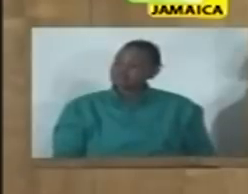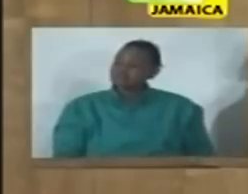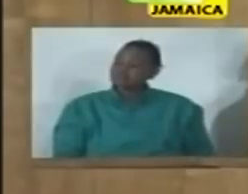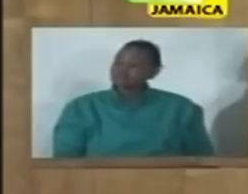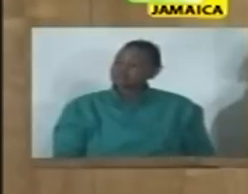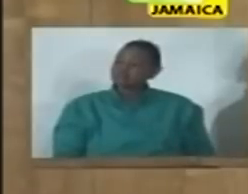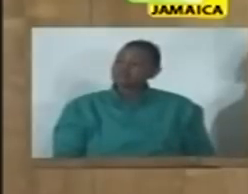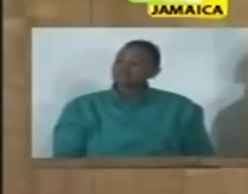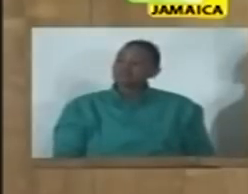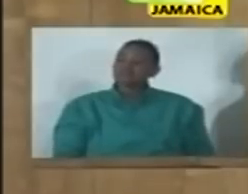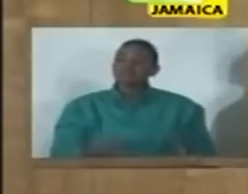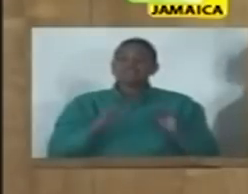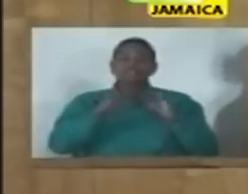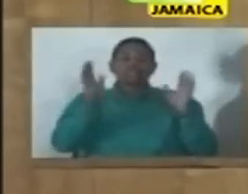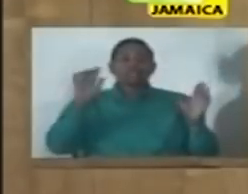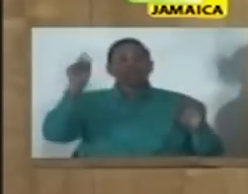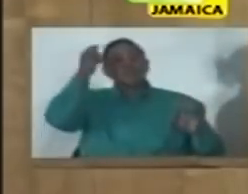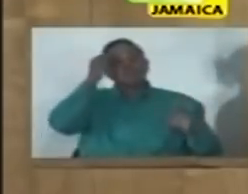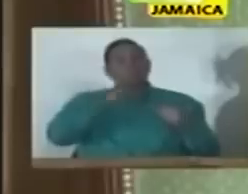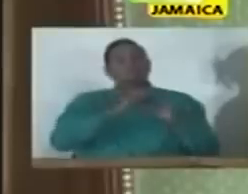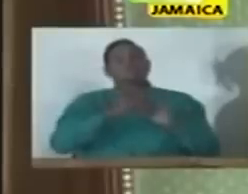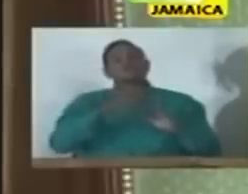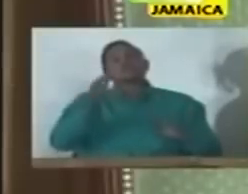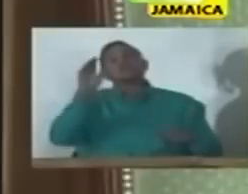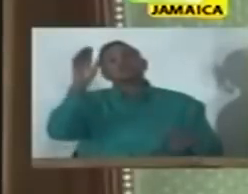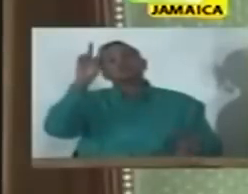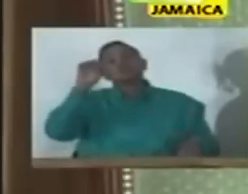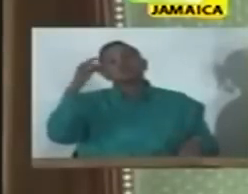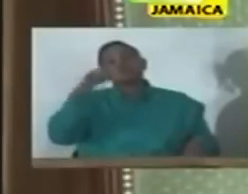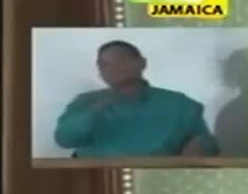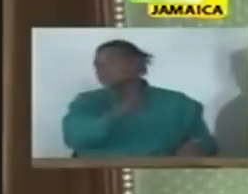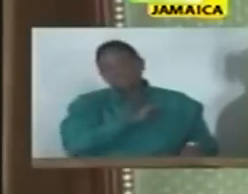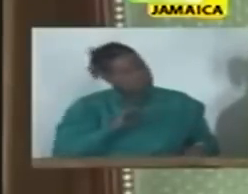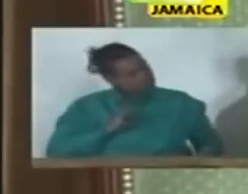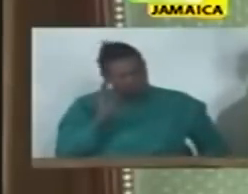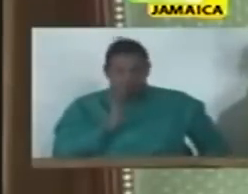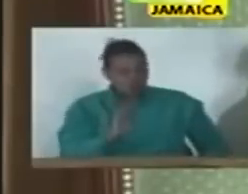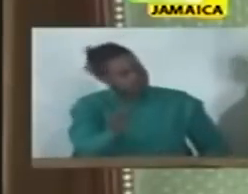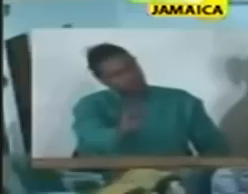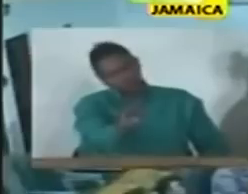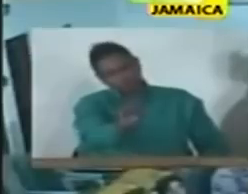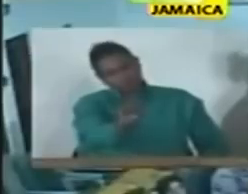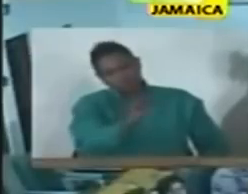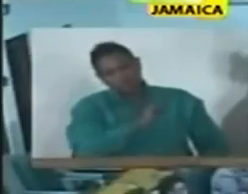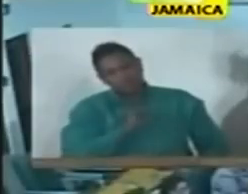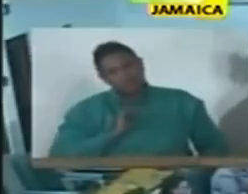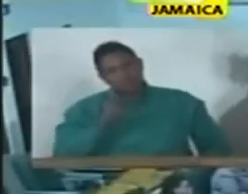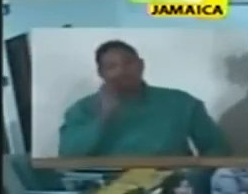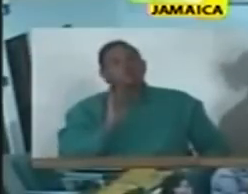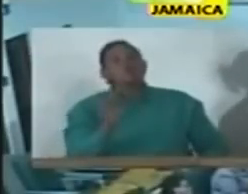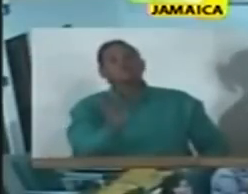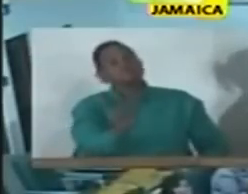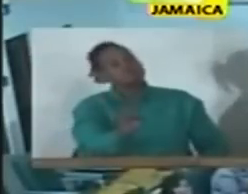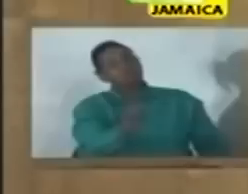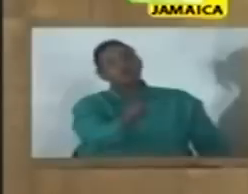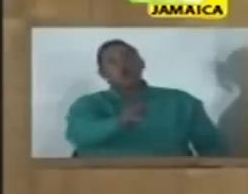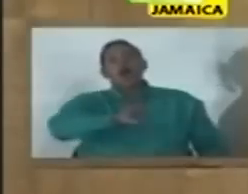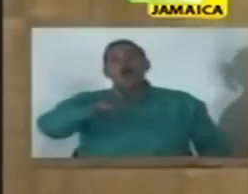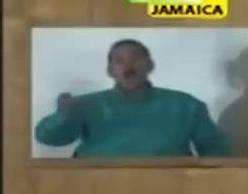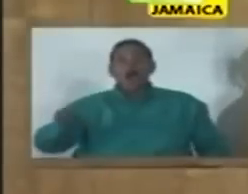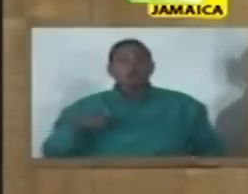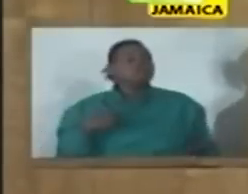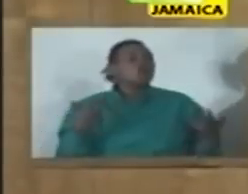that the government of Jamaica... Senator Brown, Senator Brown, Yeah? Senator Brown, you're asking us a question, and I don't